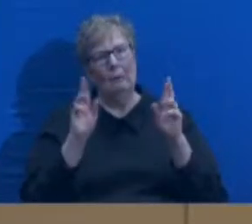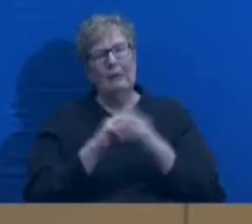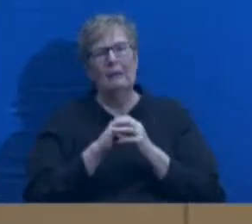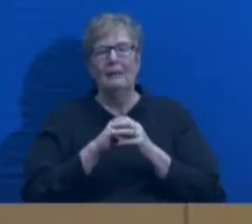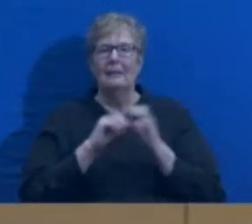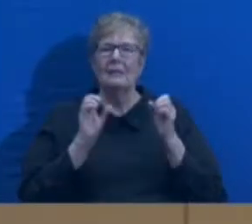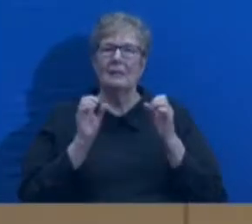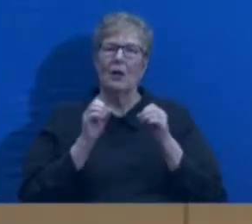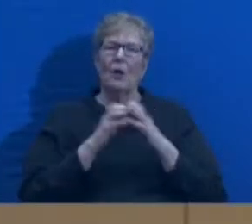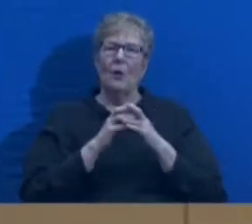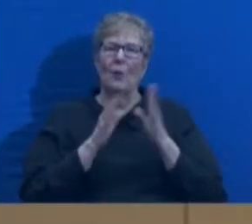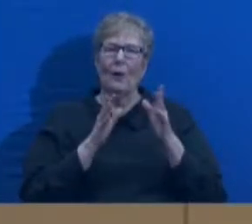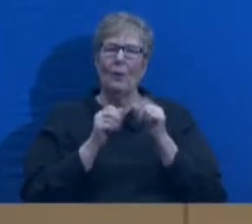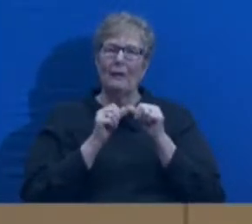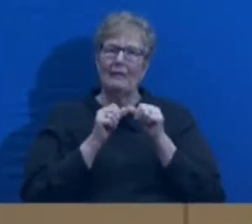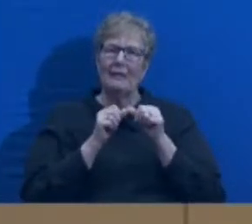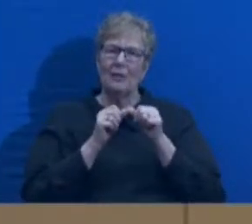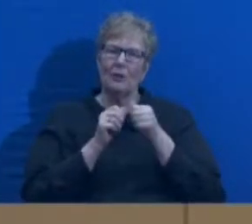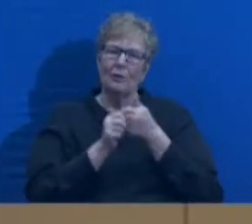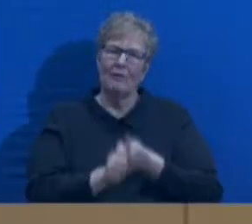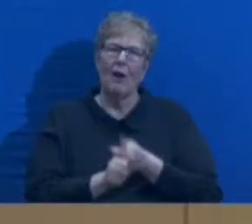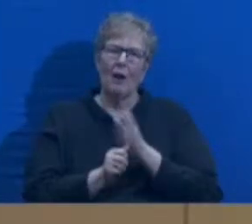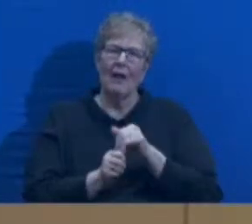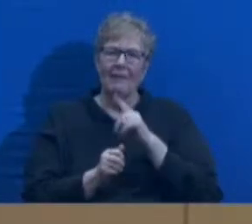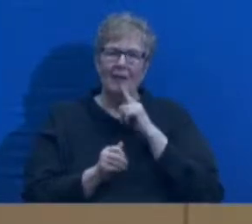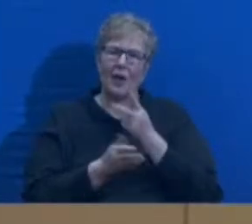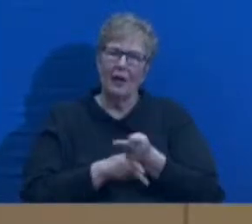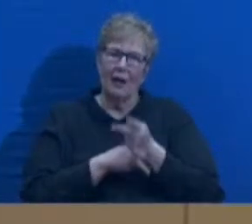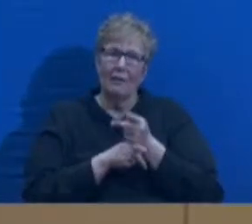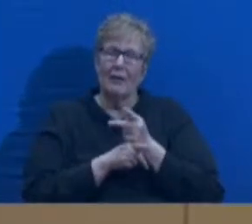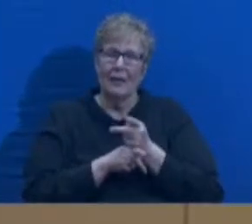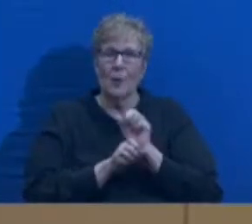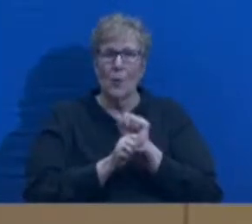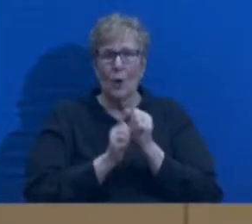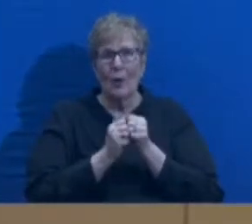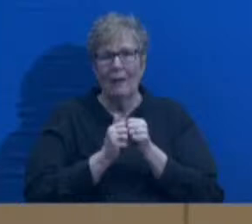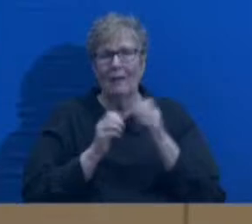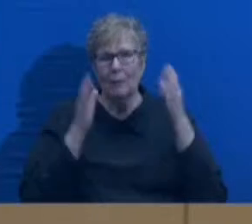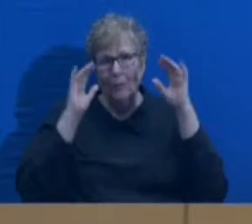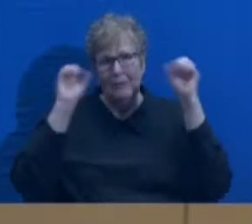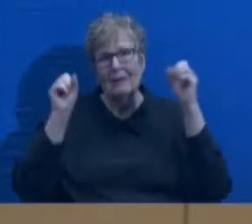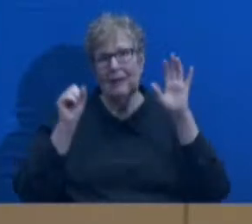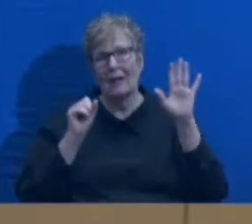we will continue to track that very carefully and working with the Chancellor and her team.